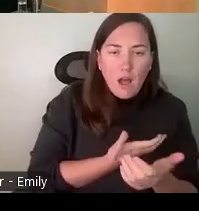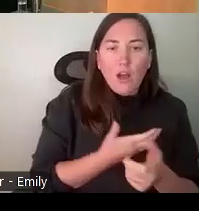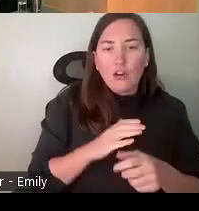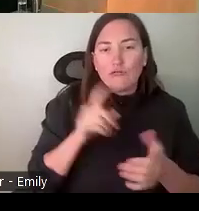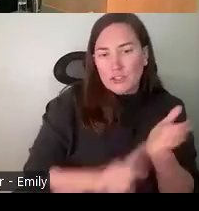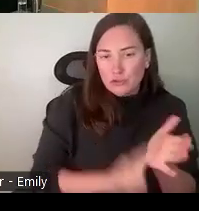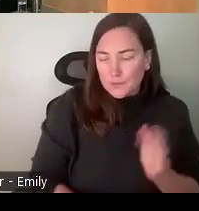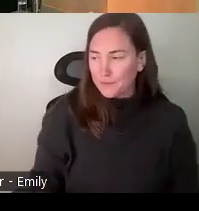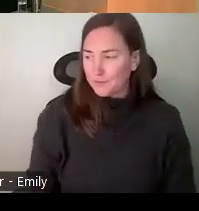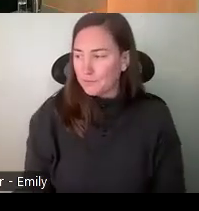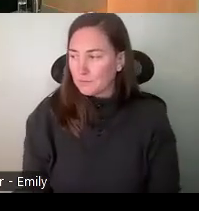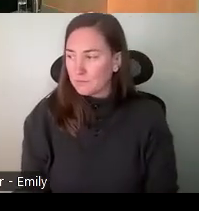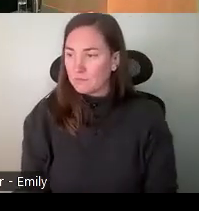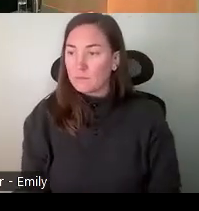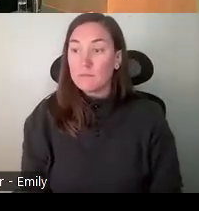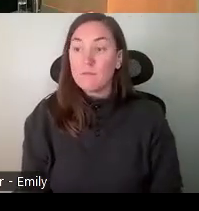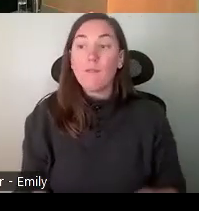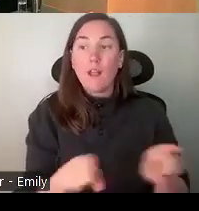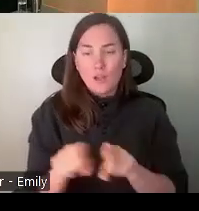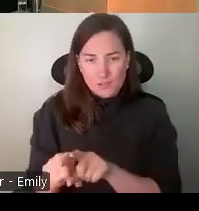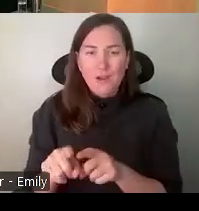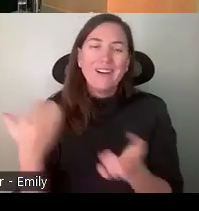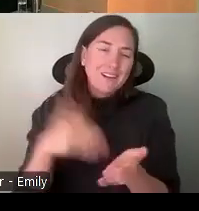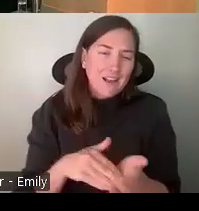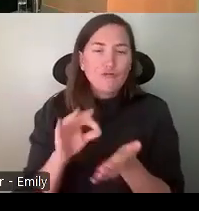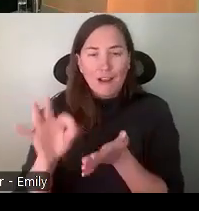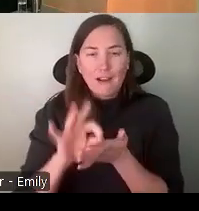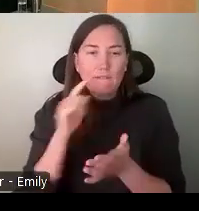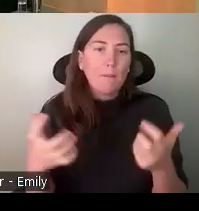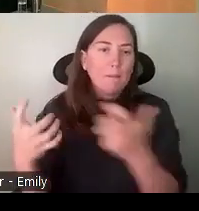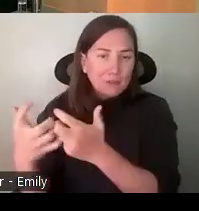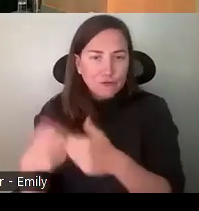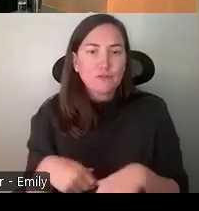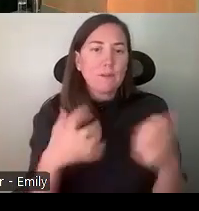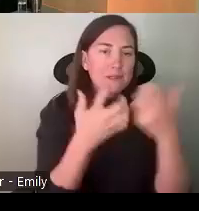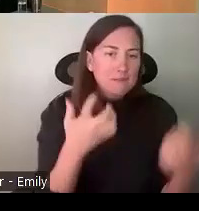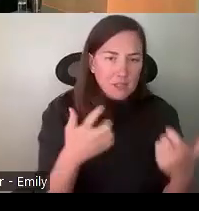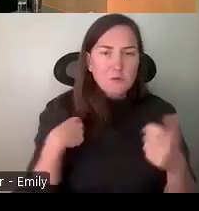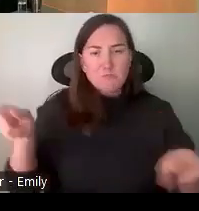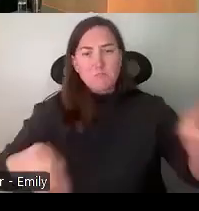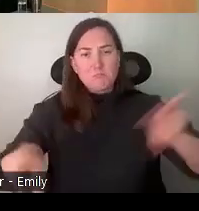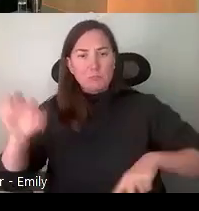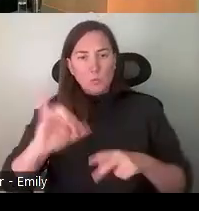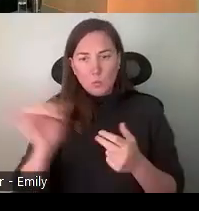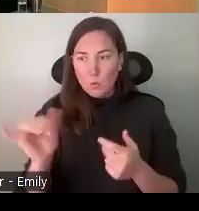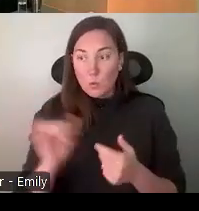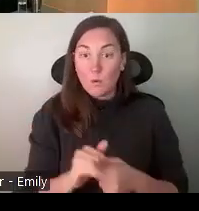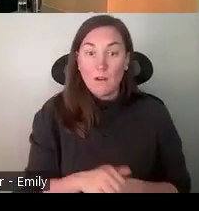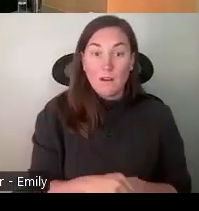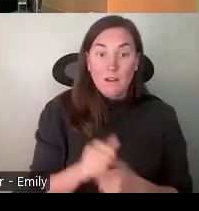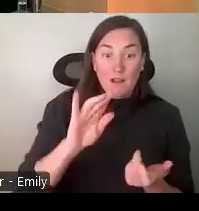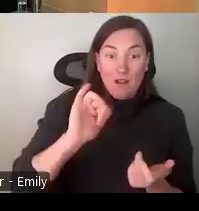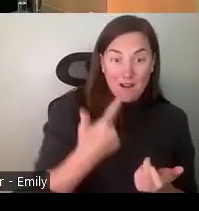Of course, we also looked at the match and mismatch ratings. There were no associations between cognition and ratings